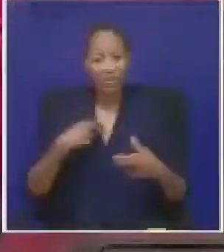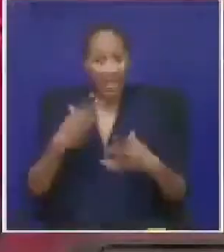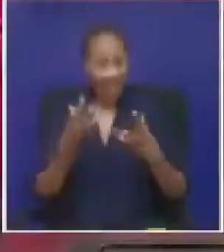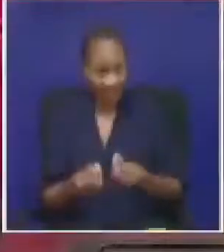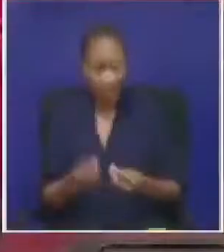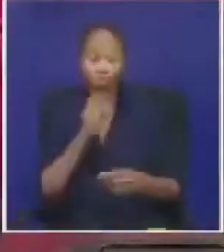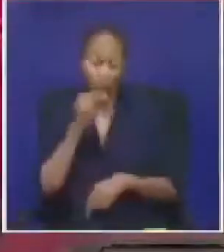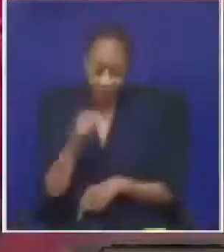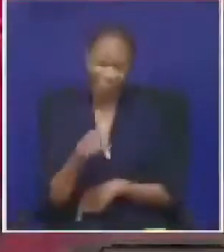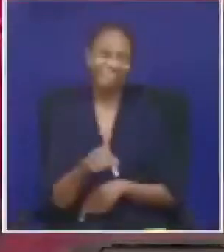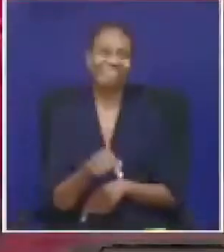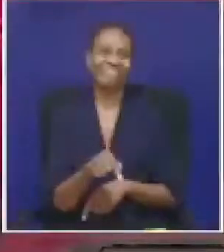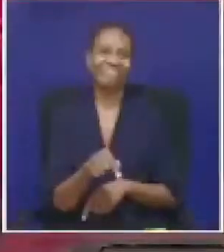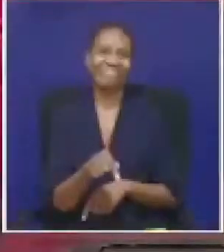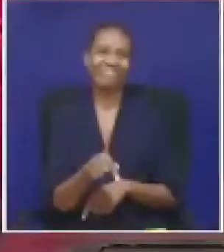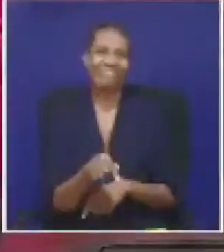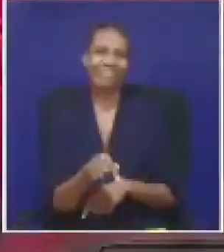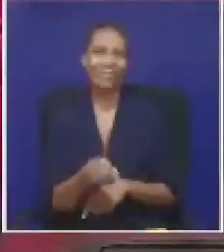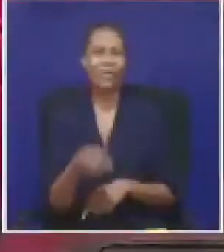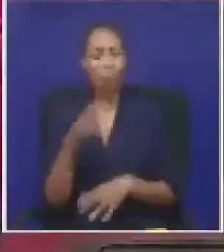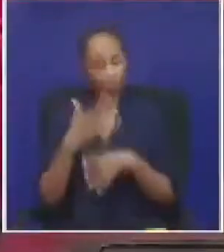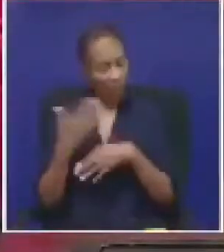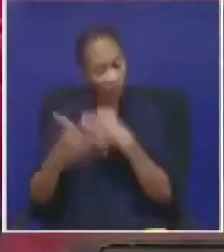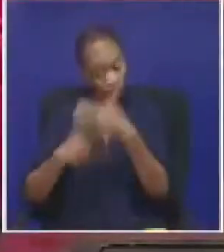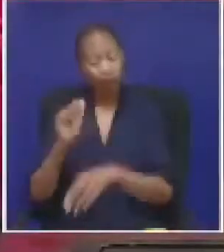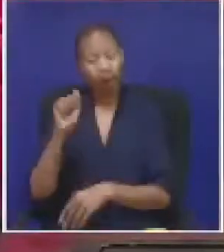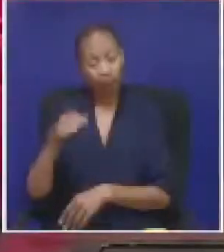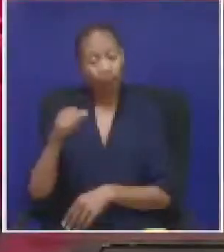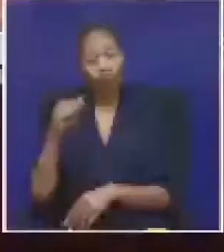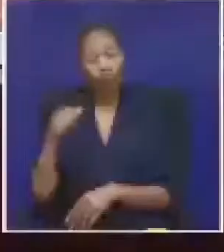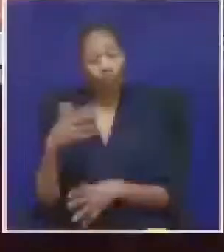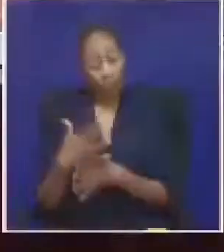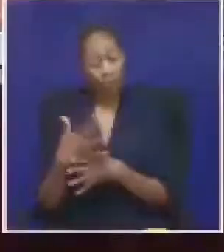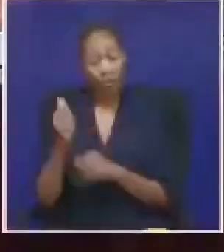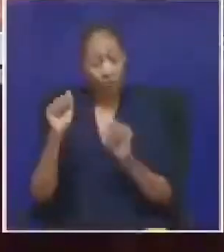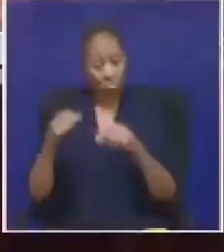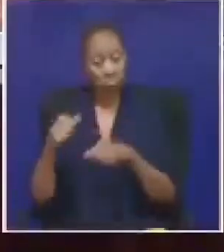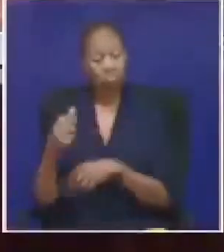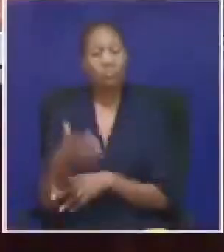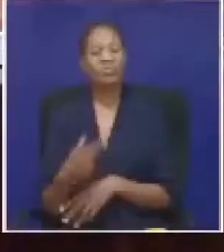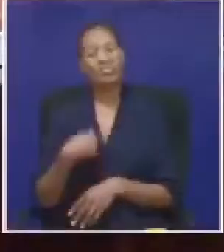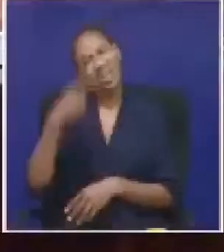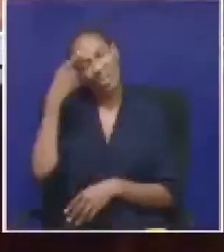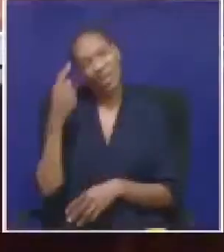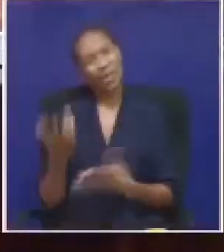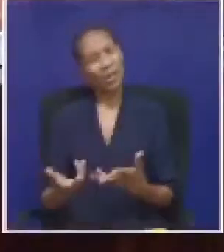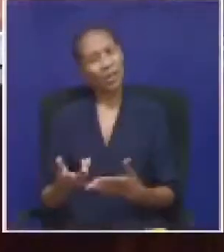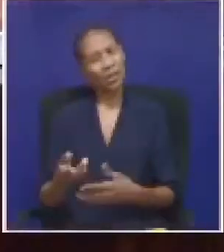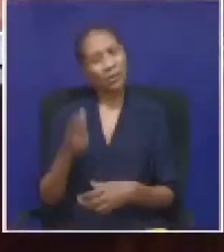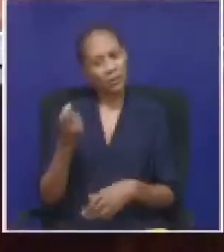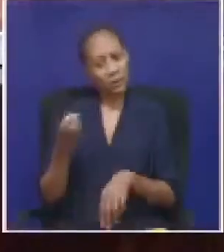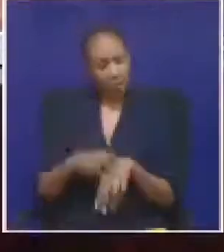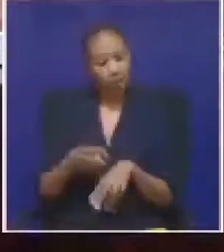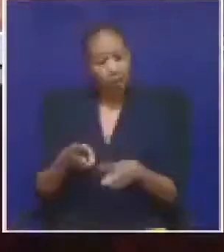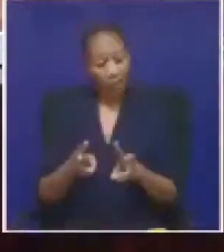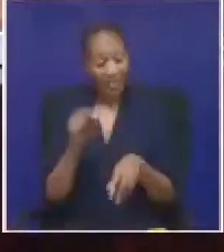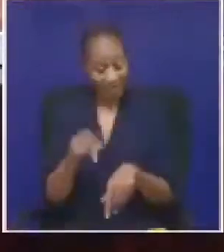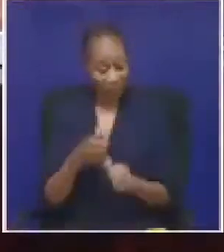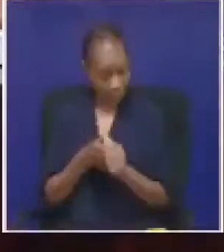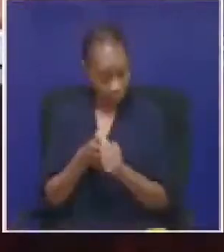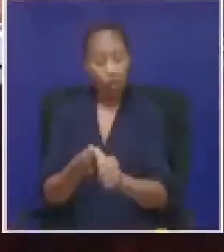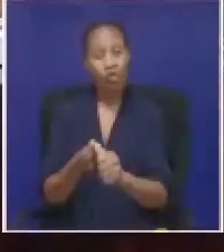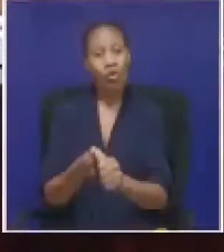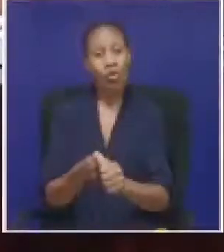It is working. It is working. I think let's use it.